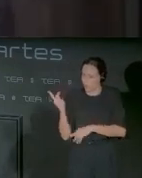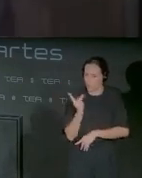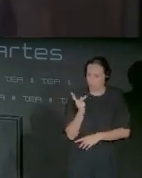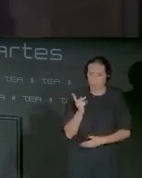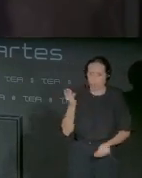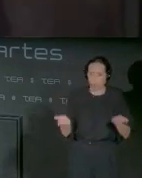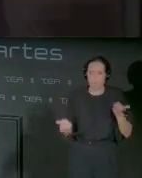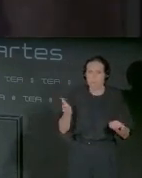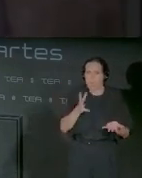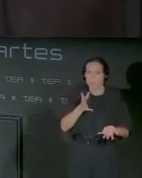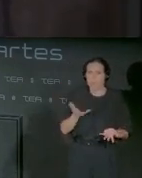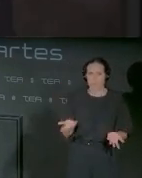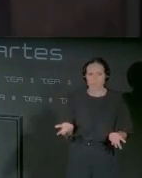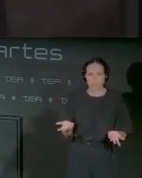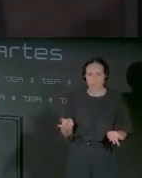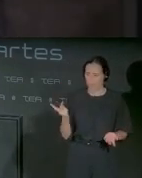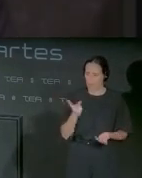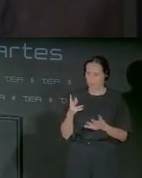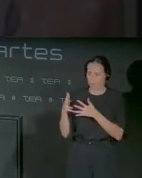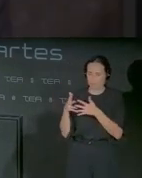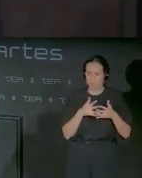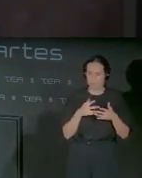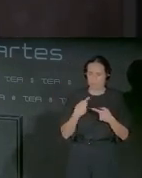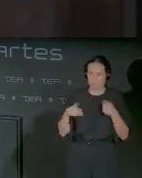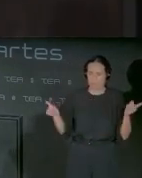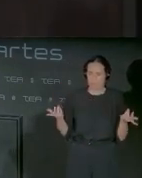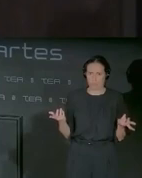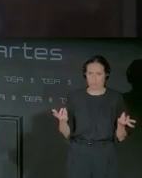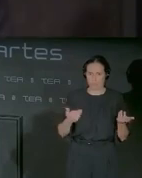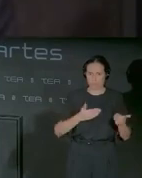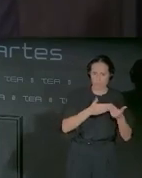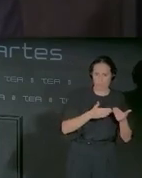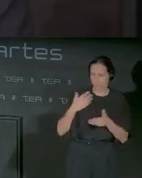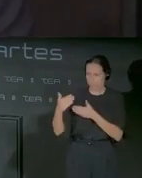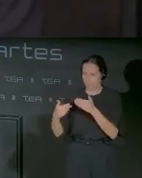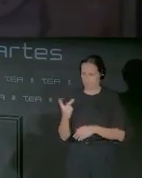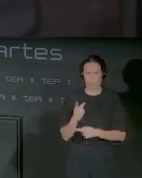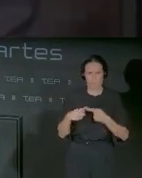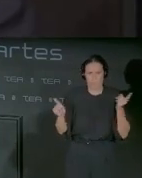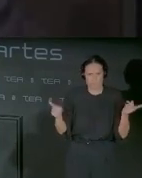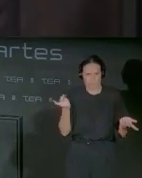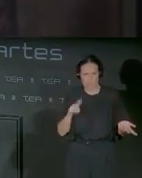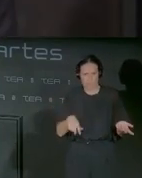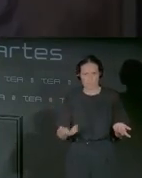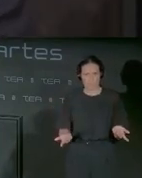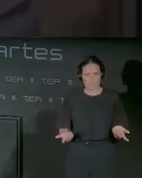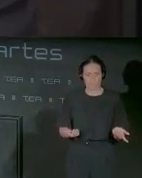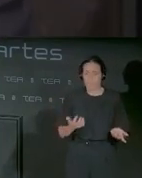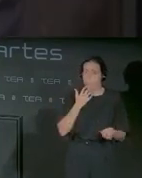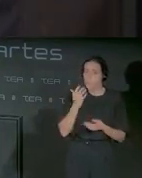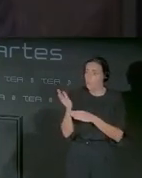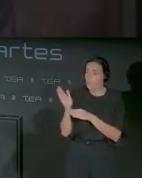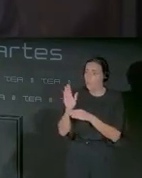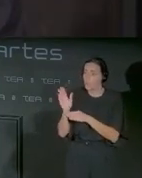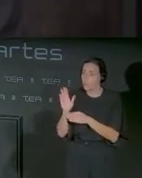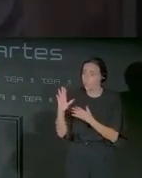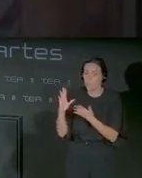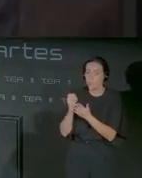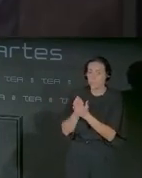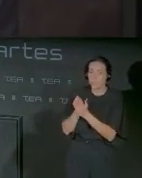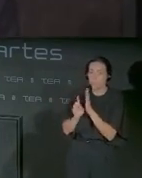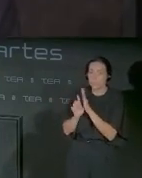different stage of development. As you told, I see that for movies, everything has been built up. We have big platforms, we have a lot of data, we